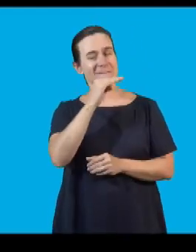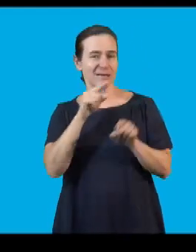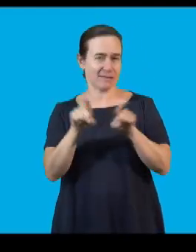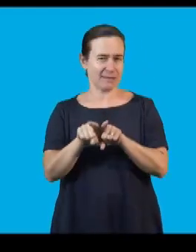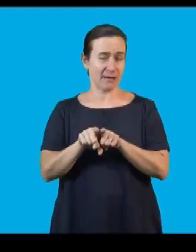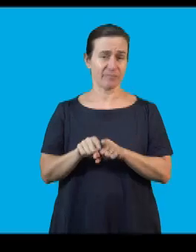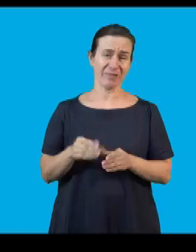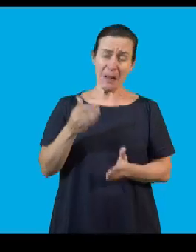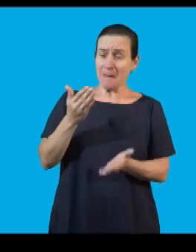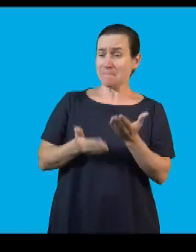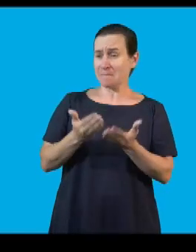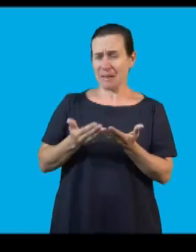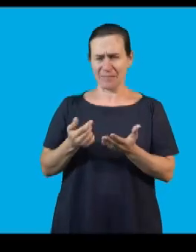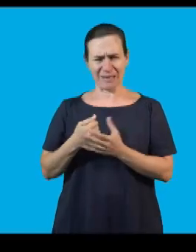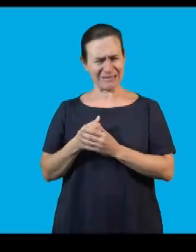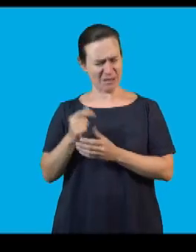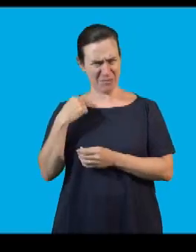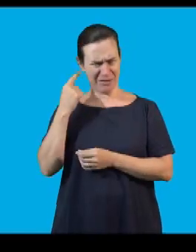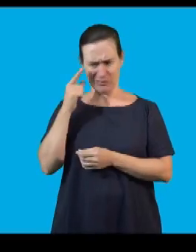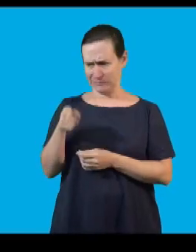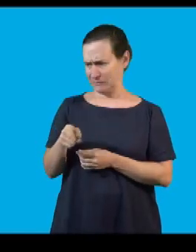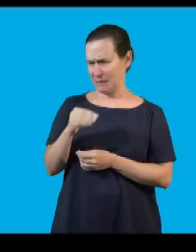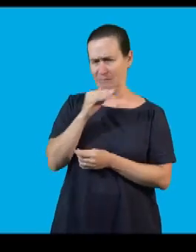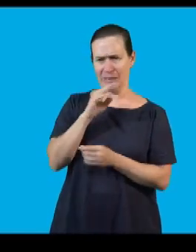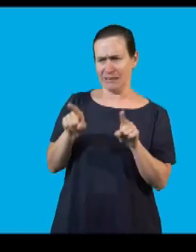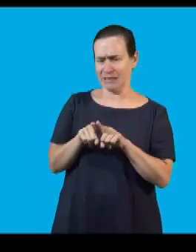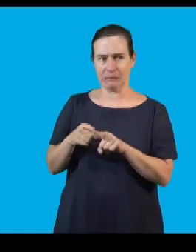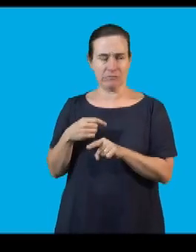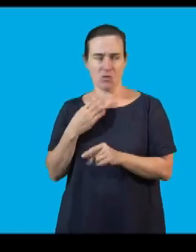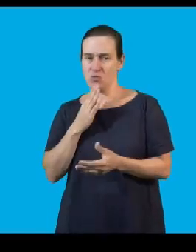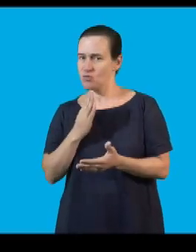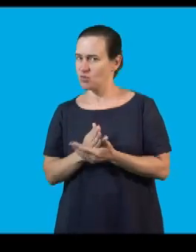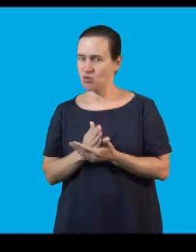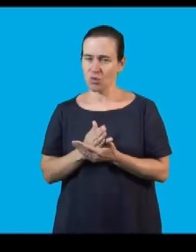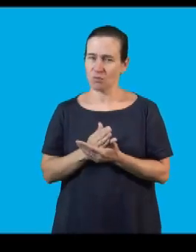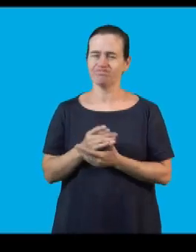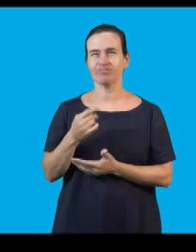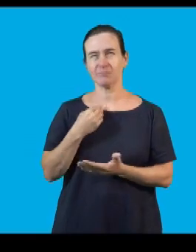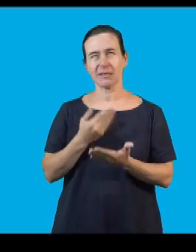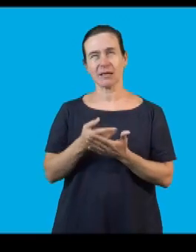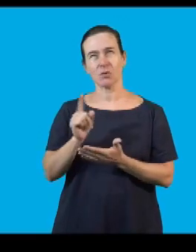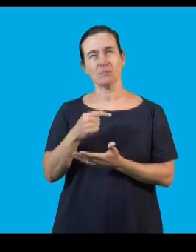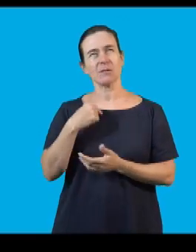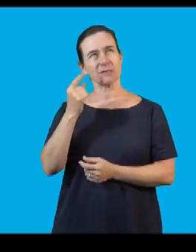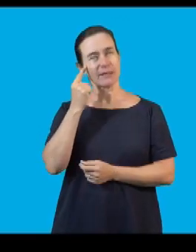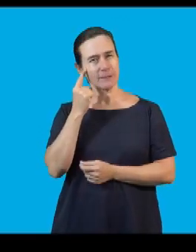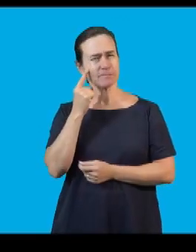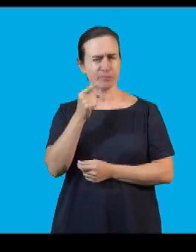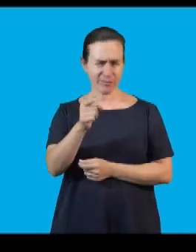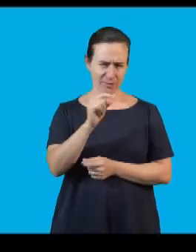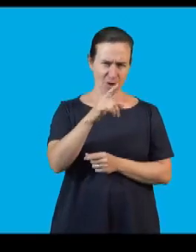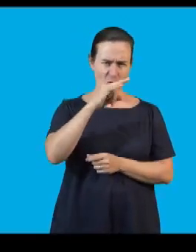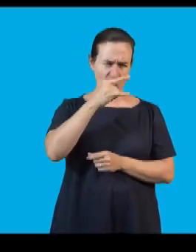the specific word for a synonym for that specific word, right? So what you do is you try to